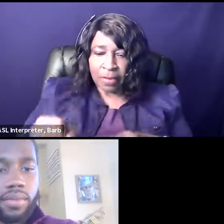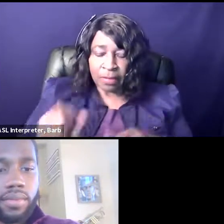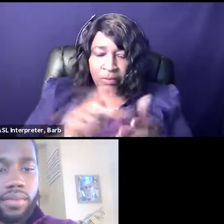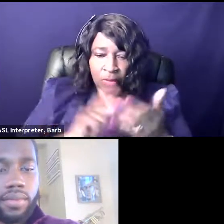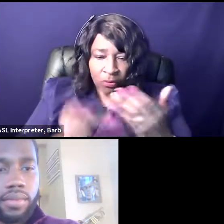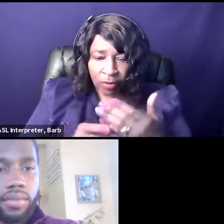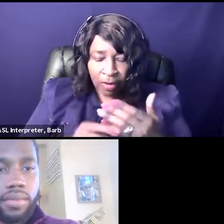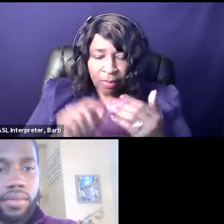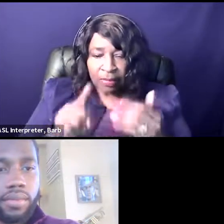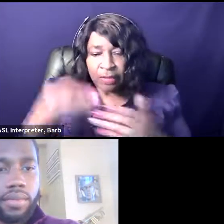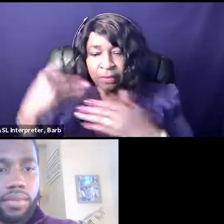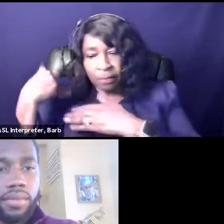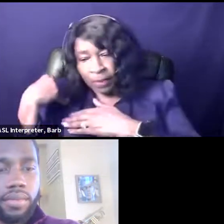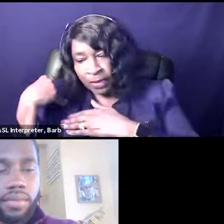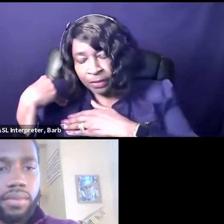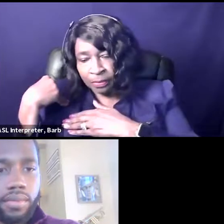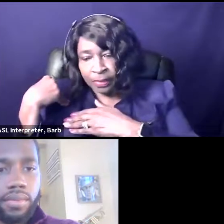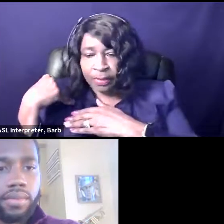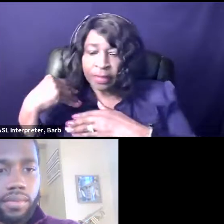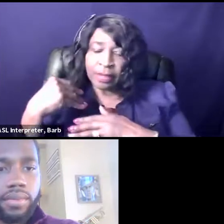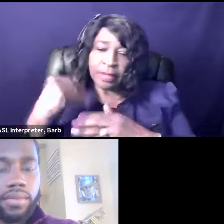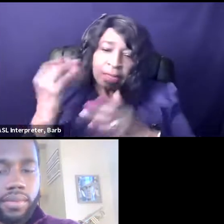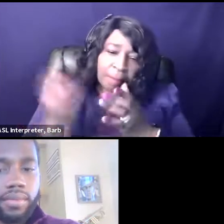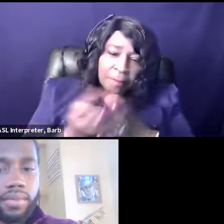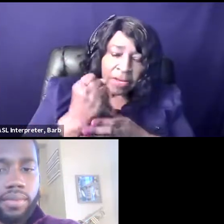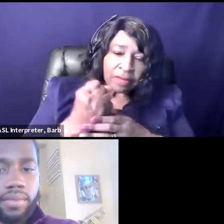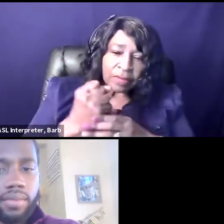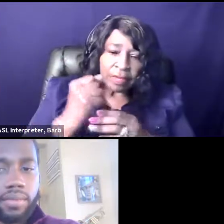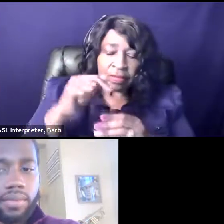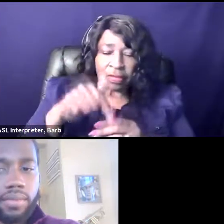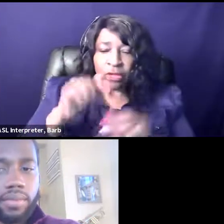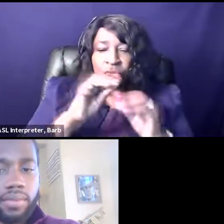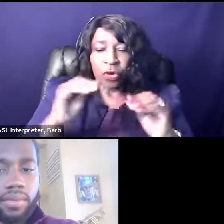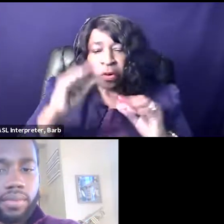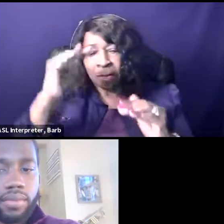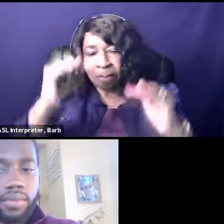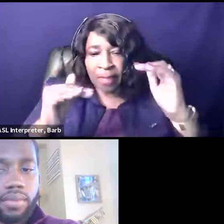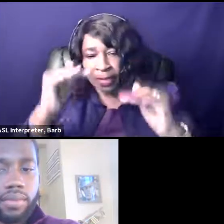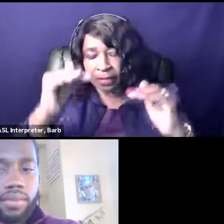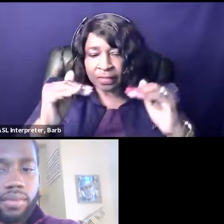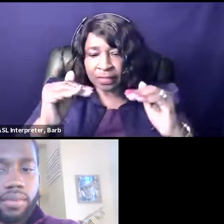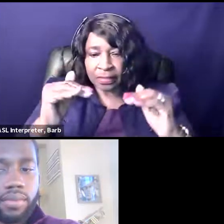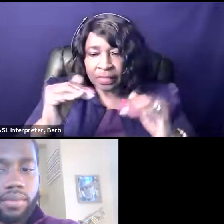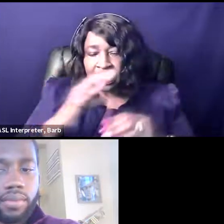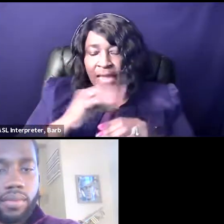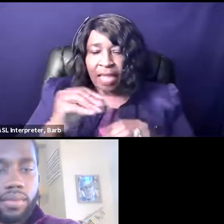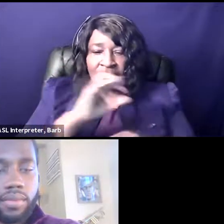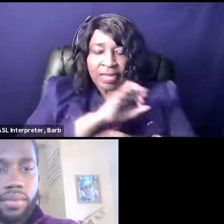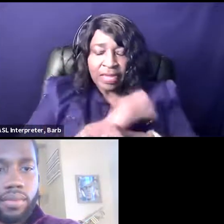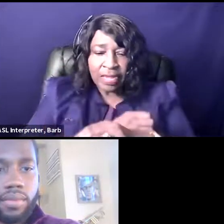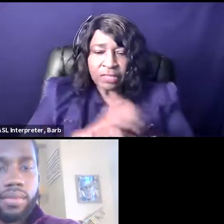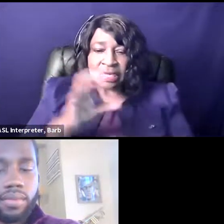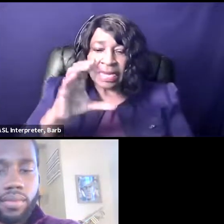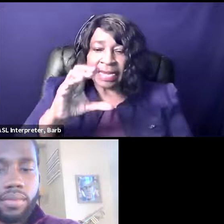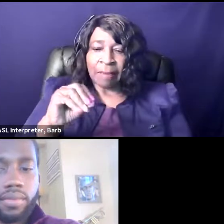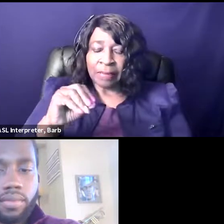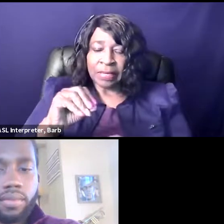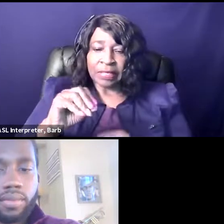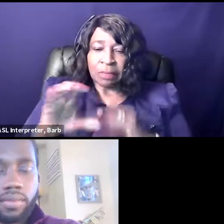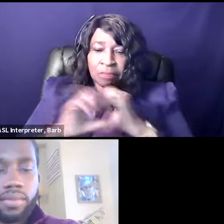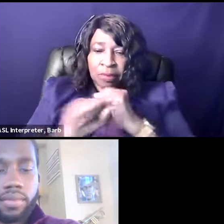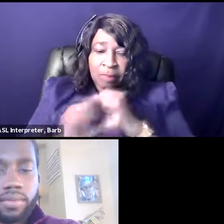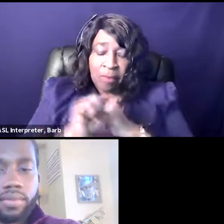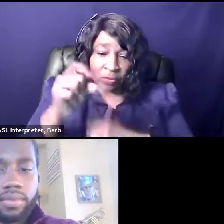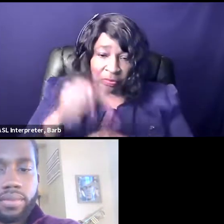burden versus benefit imbalance that is perpetuated in our energy system that we don't talk about enough and that our